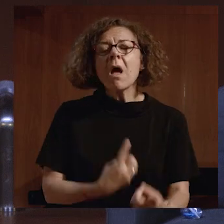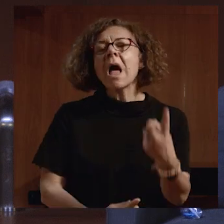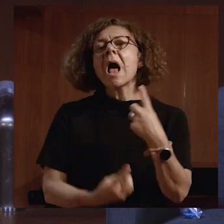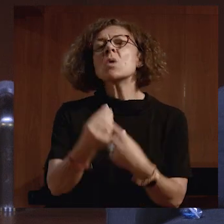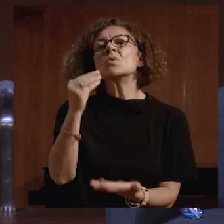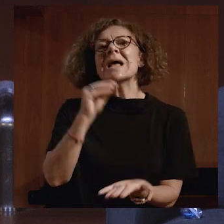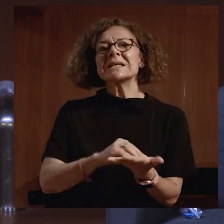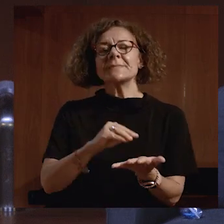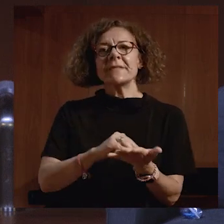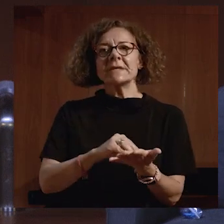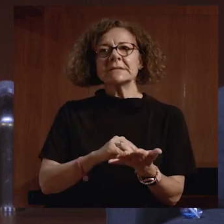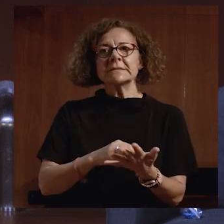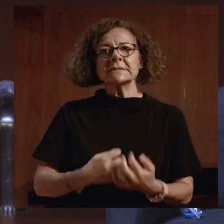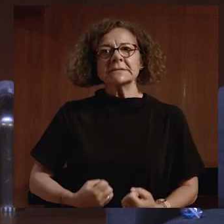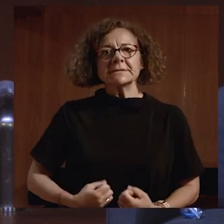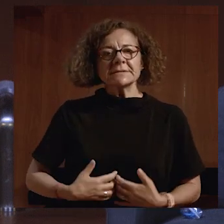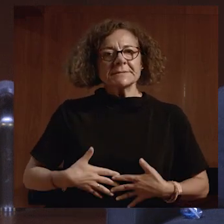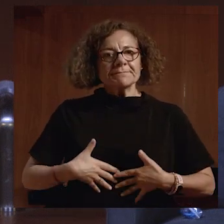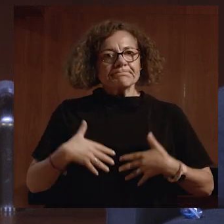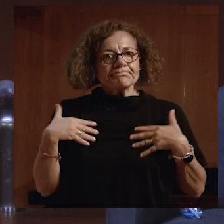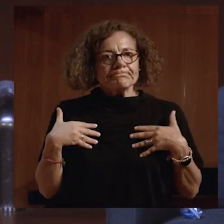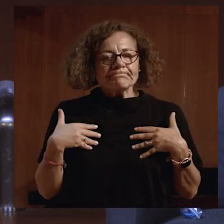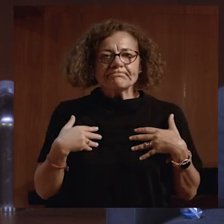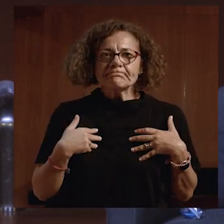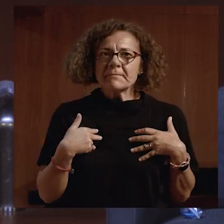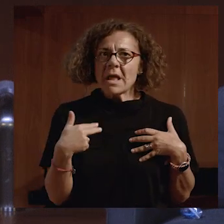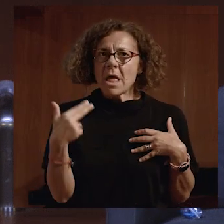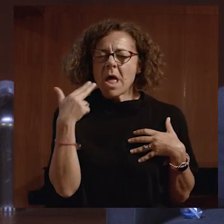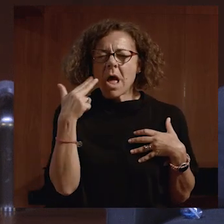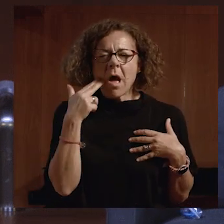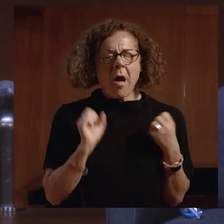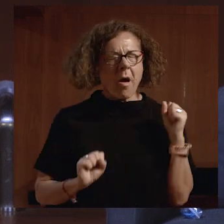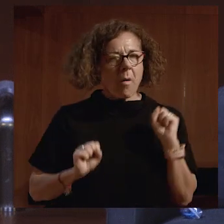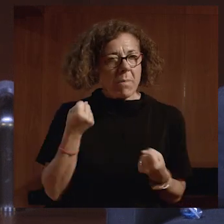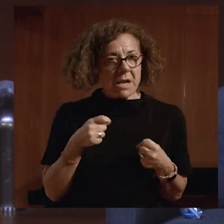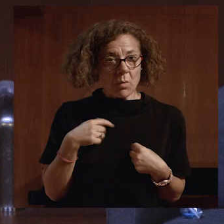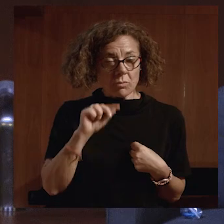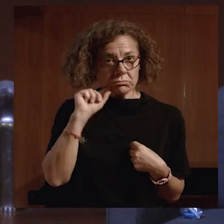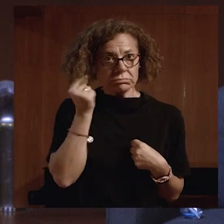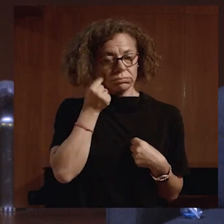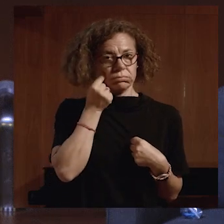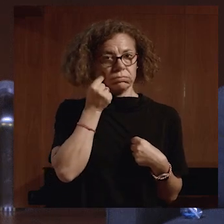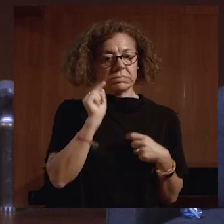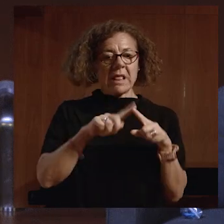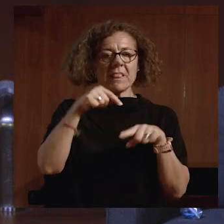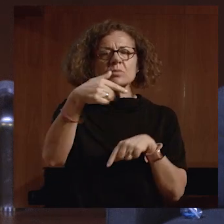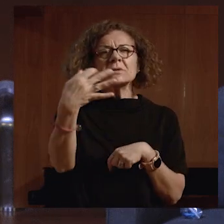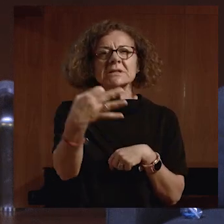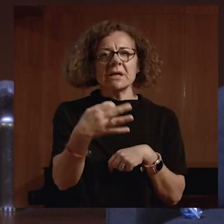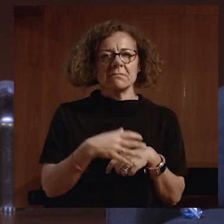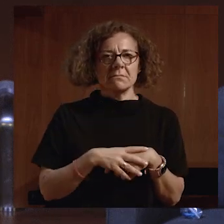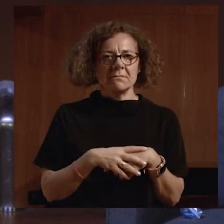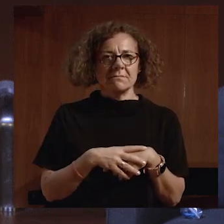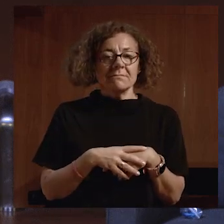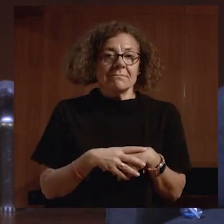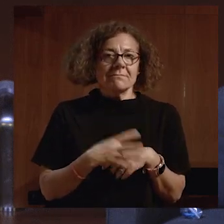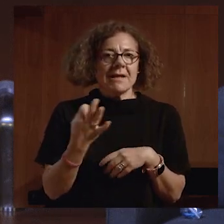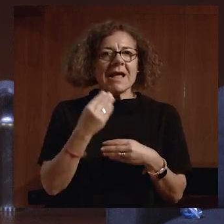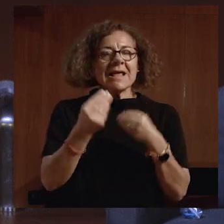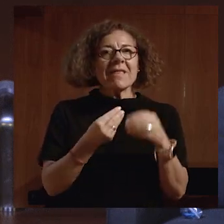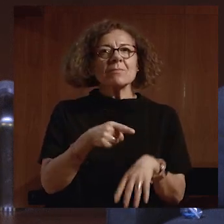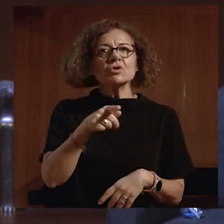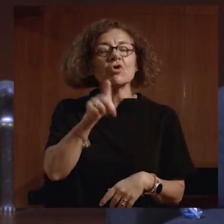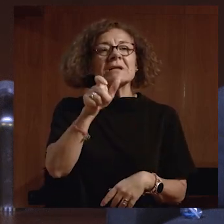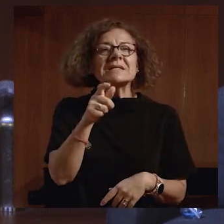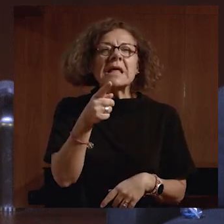in almost everyone when that realization hits. What do we do with that little bit of panic? Do we just